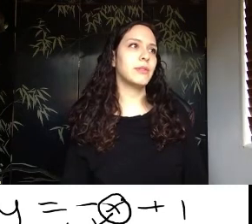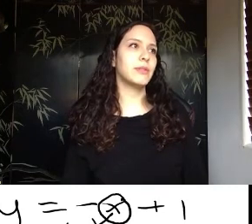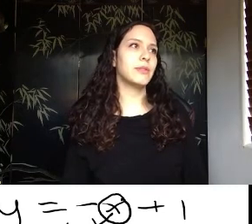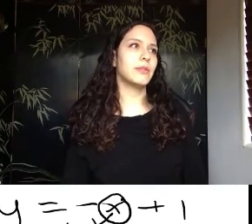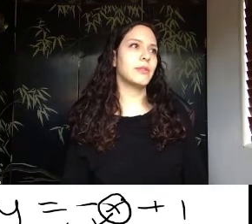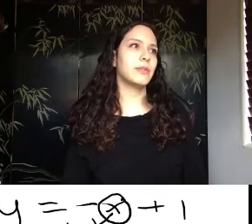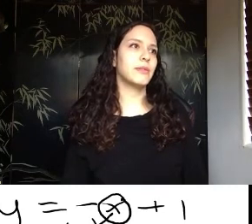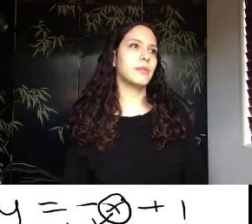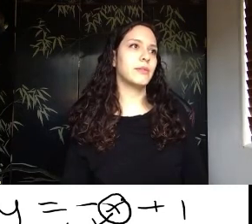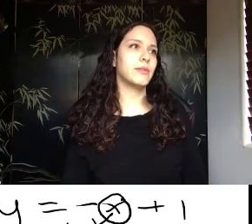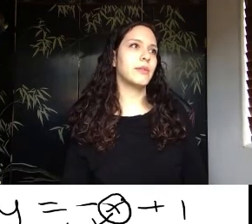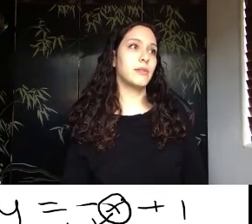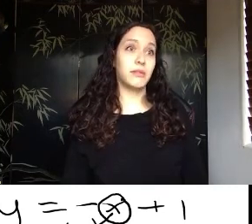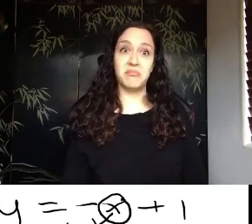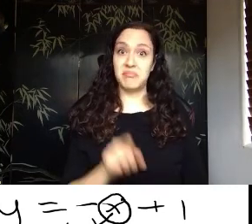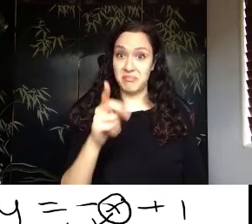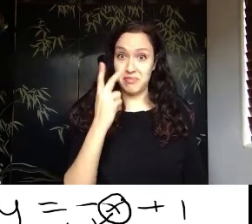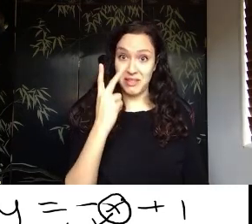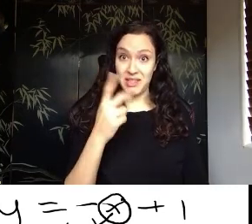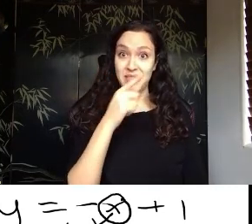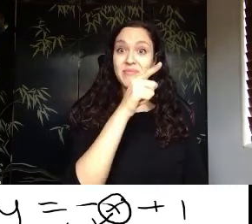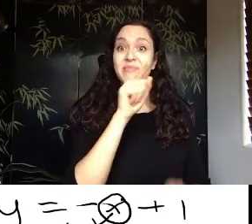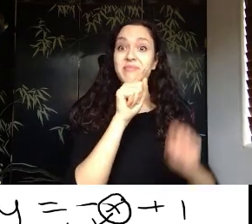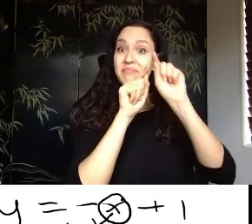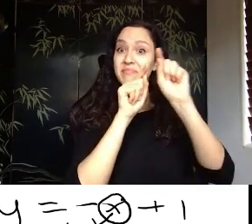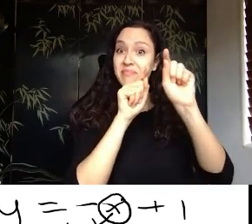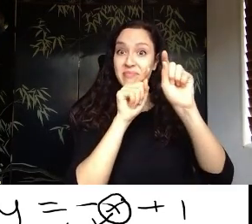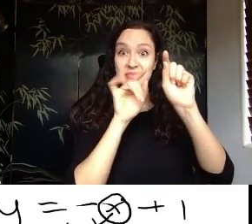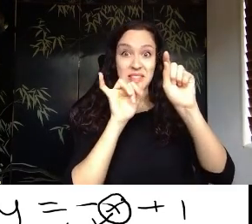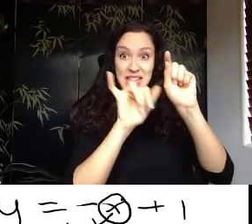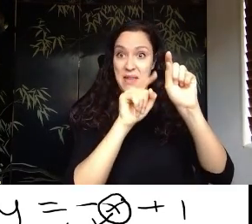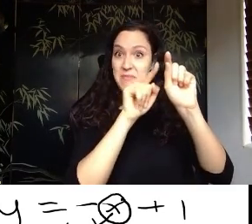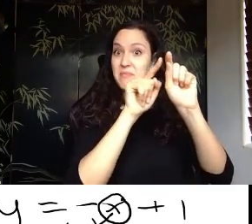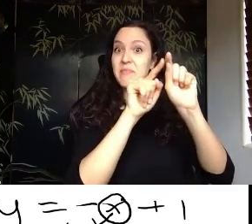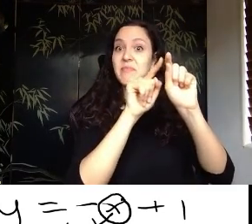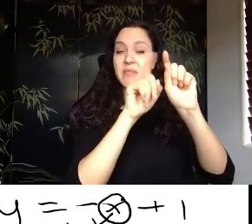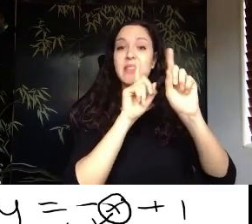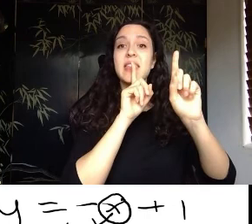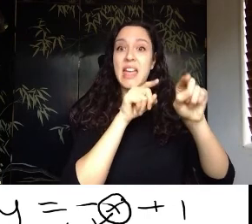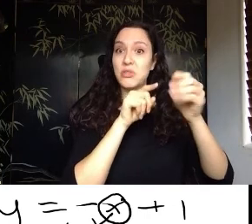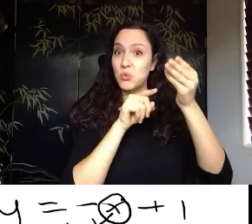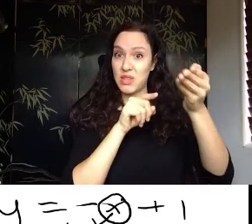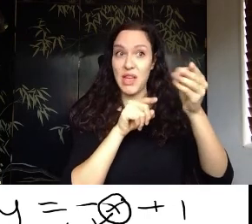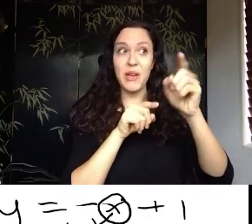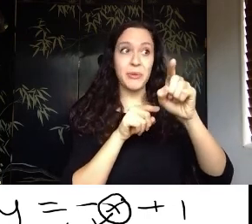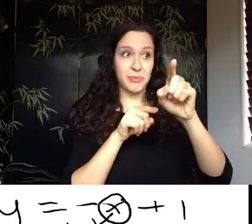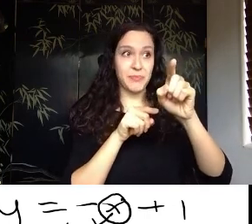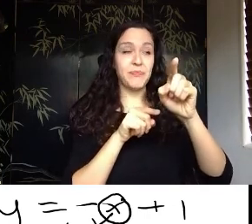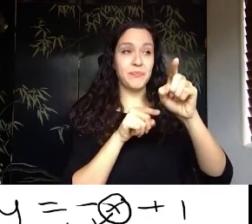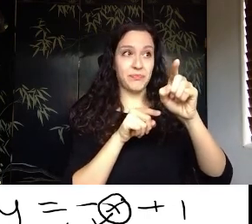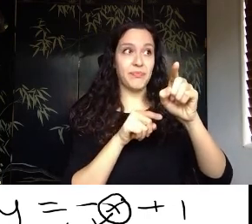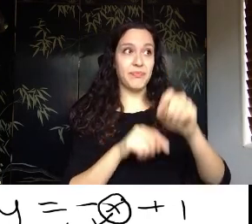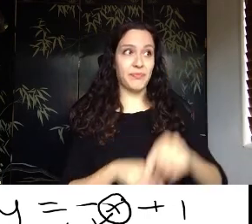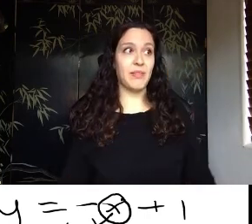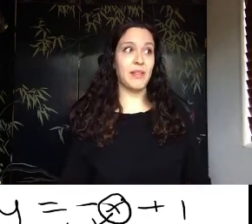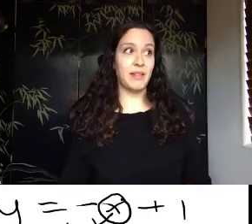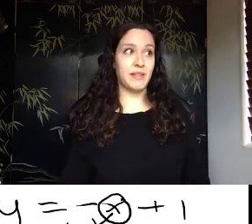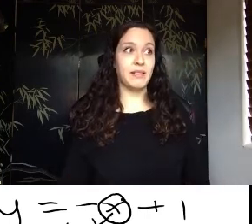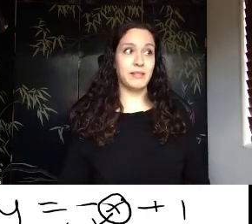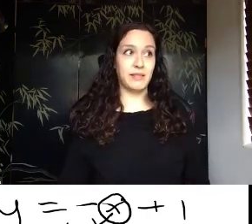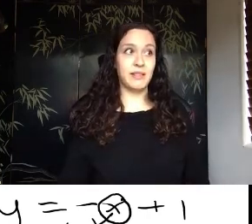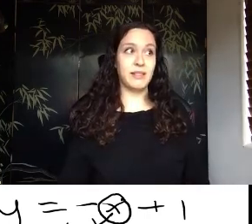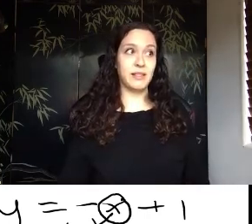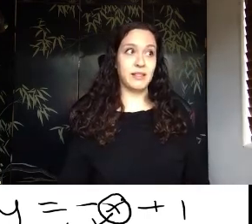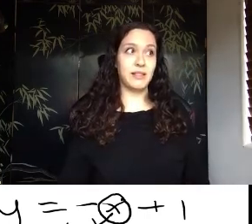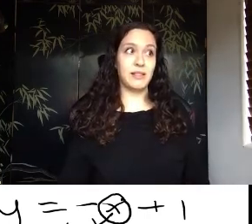Ooh, yep. My line's a little shaky, but that's where the line would be, crossing through